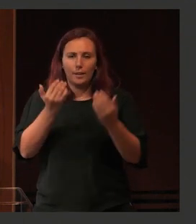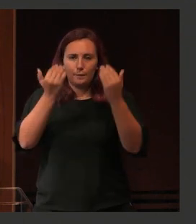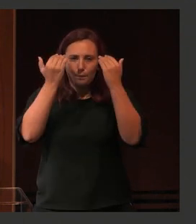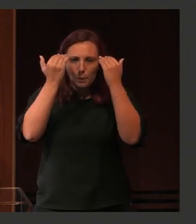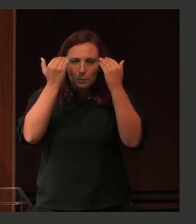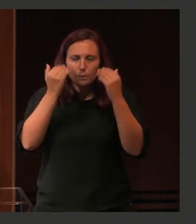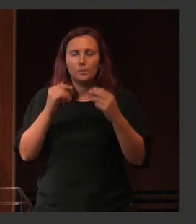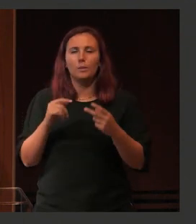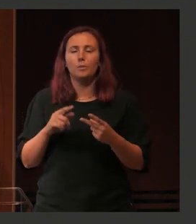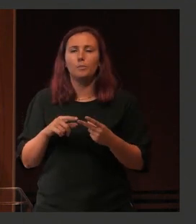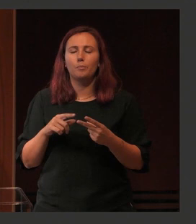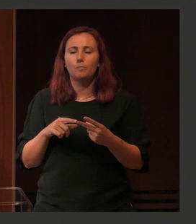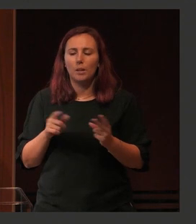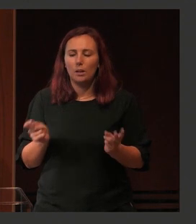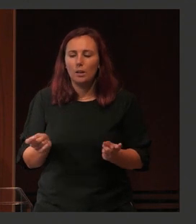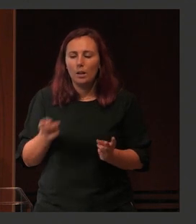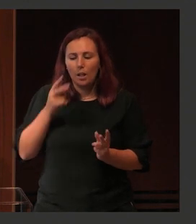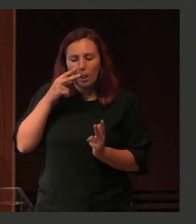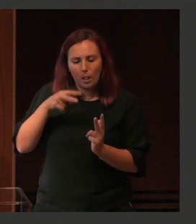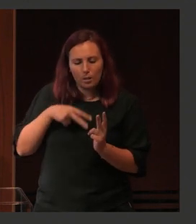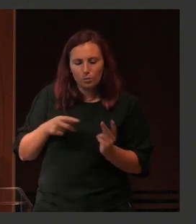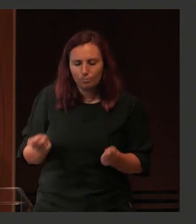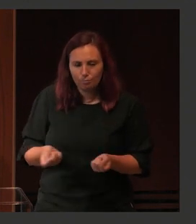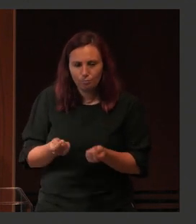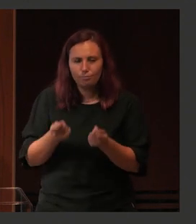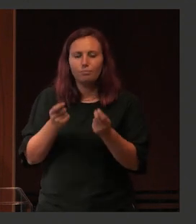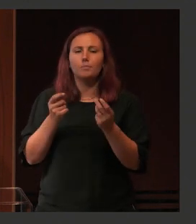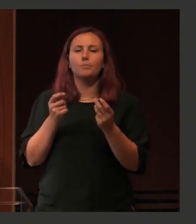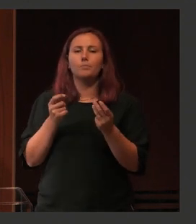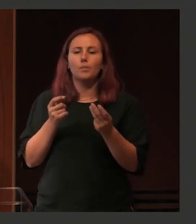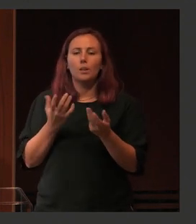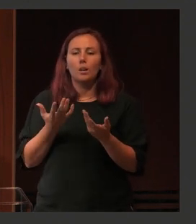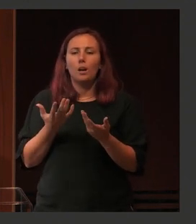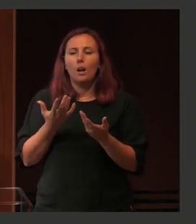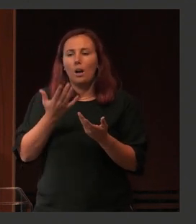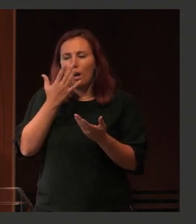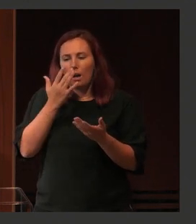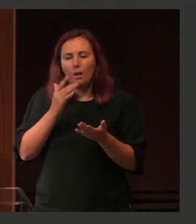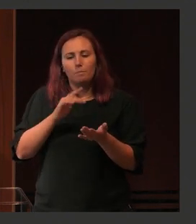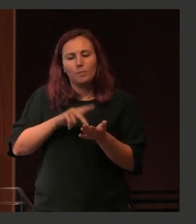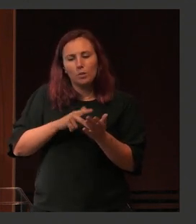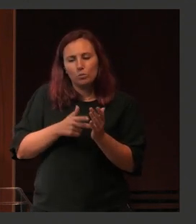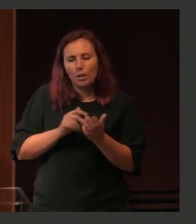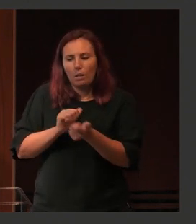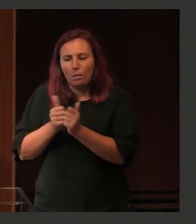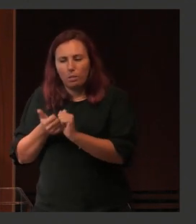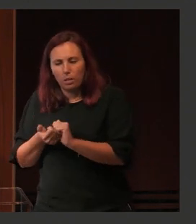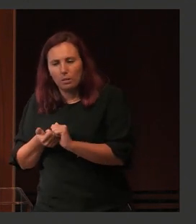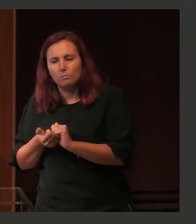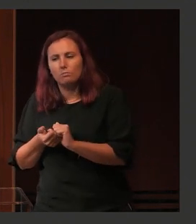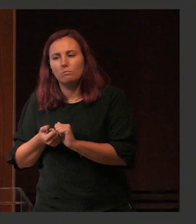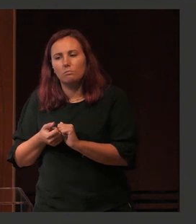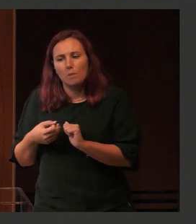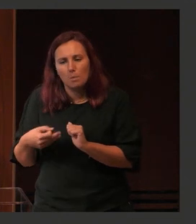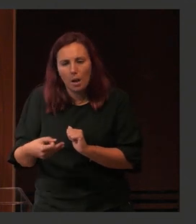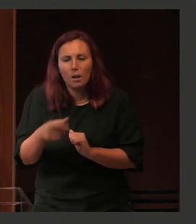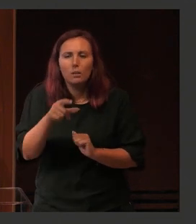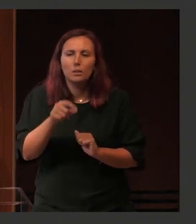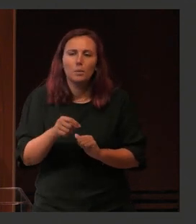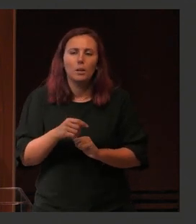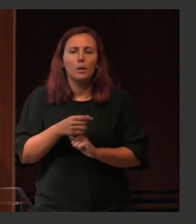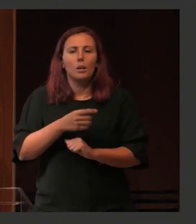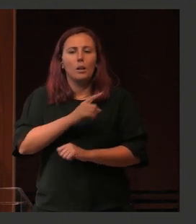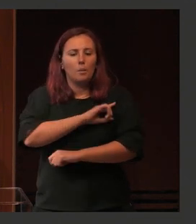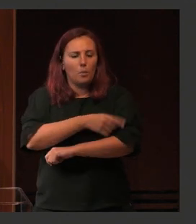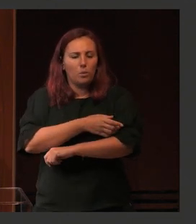promoting reading, in technology integration, and of course in advocacy. Because I think it is also